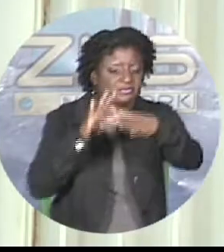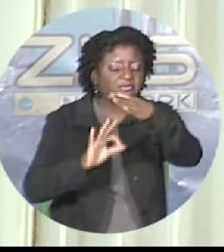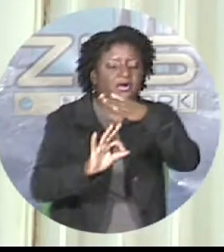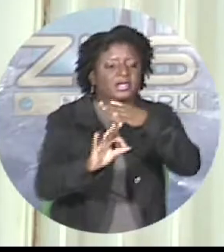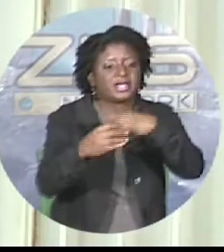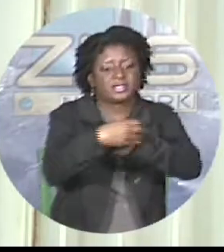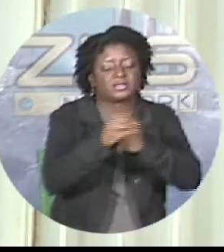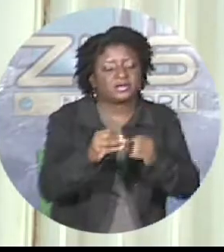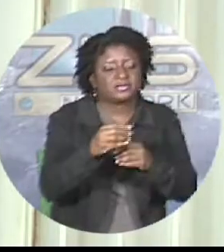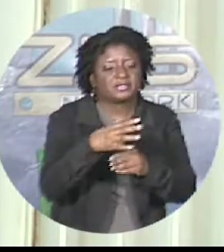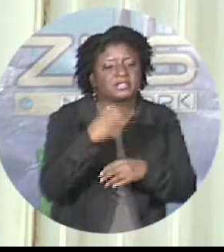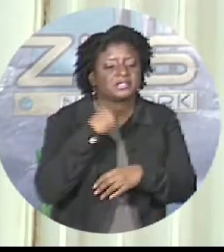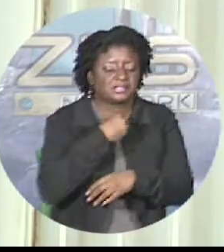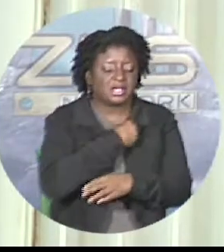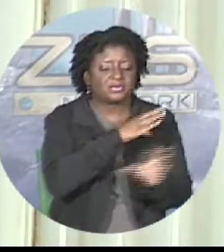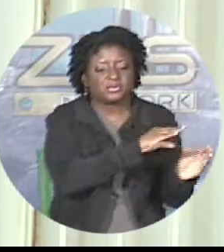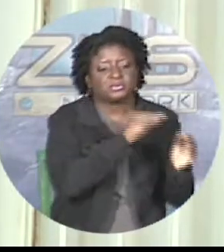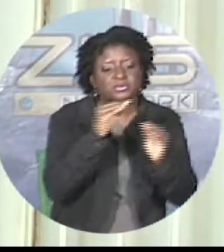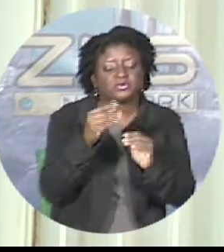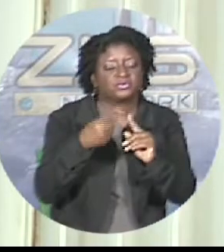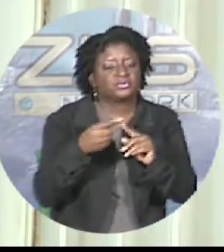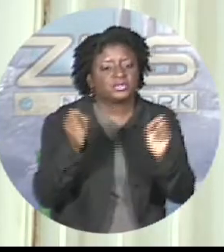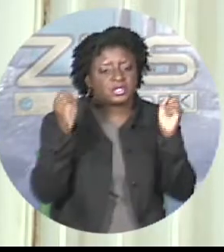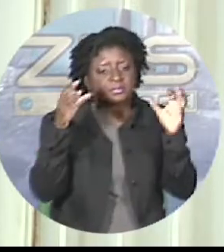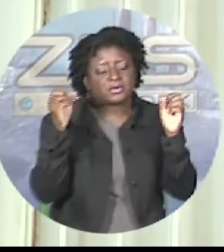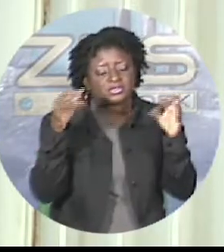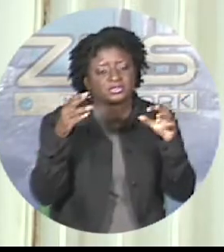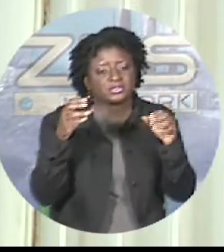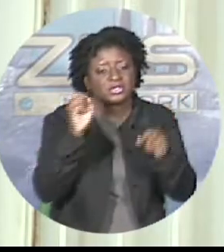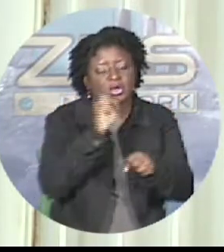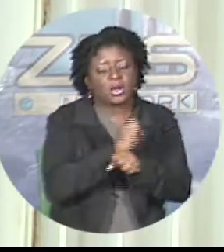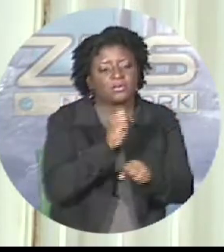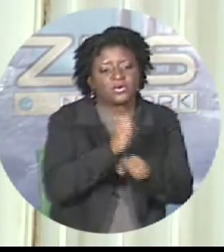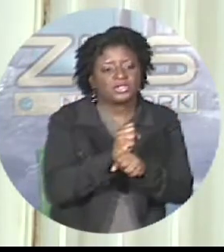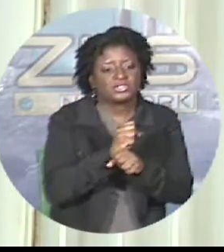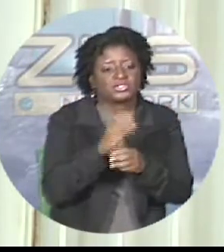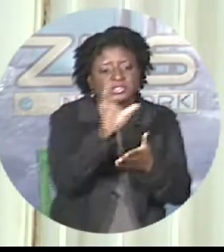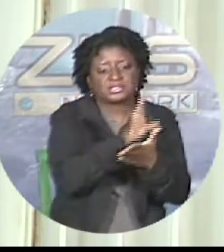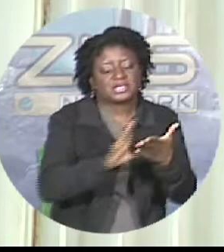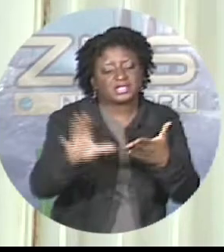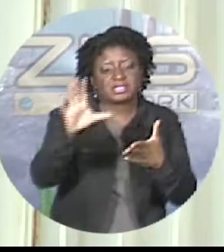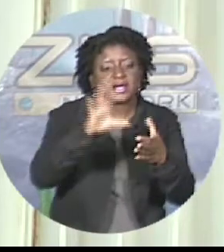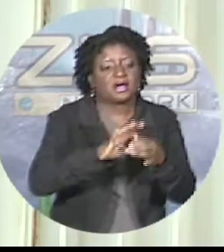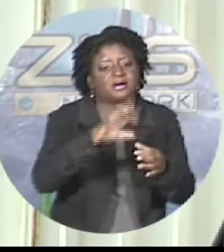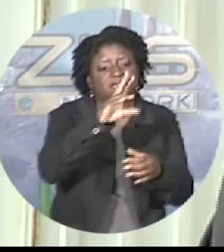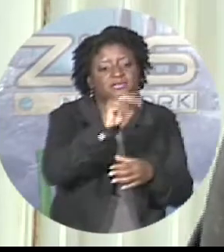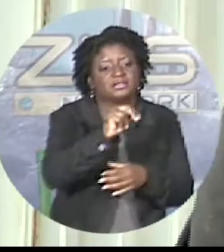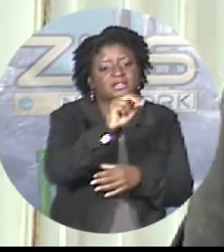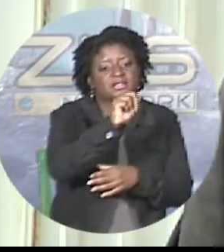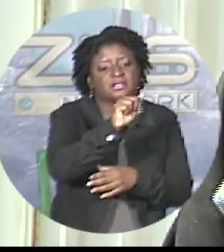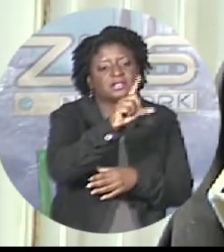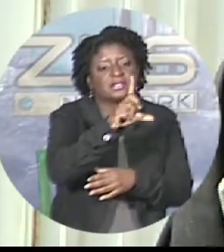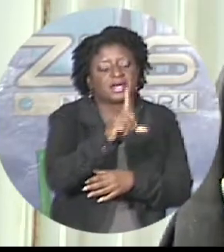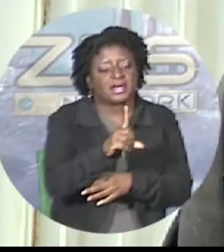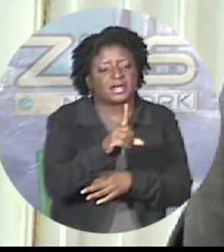relocated to the Emergency Operations Center of NOT. Now, during this time,